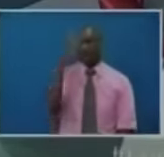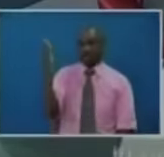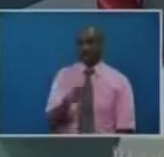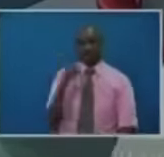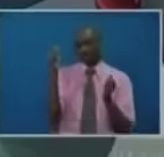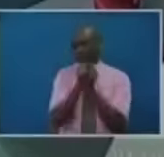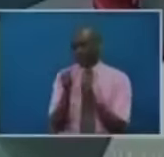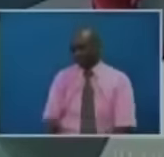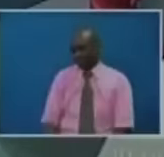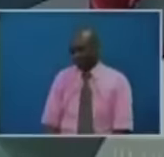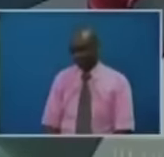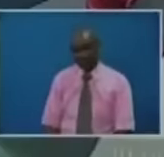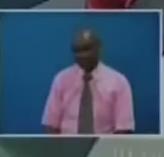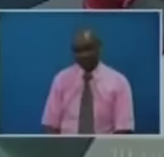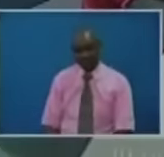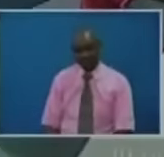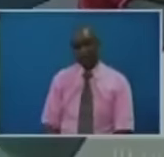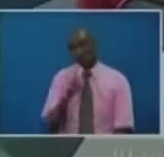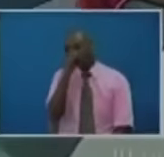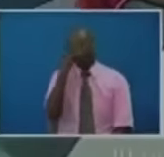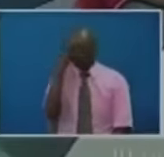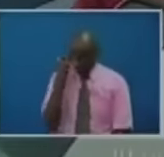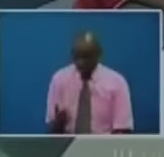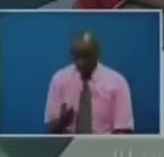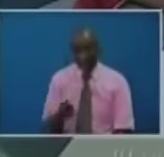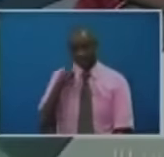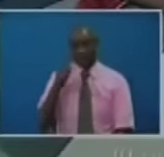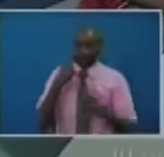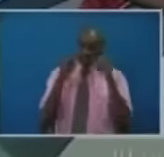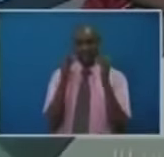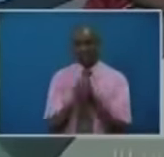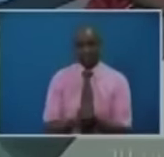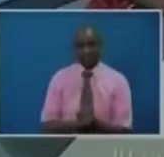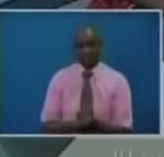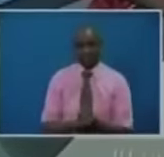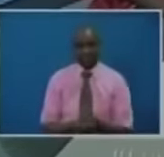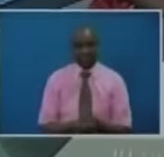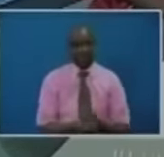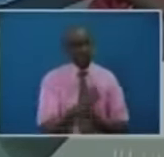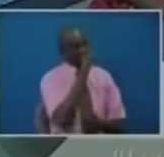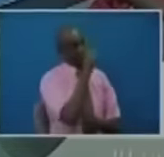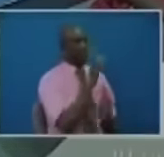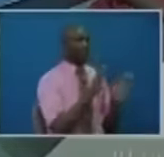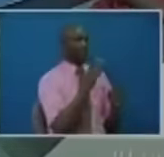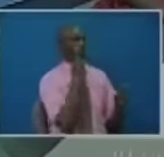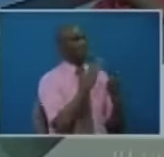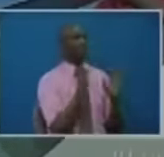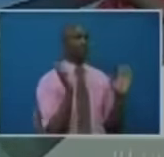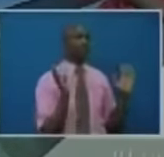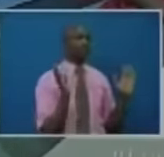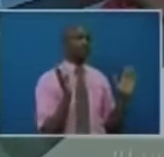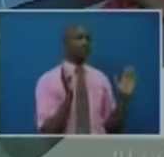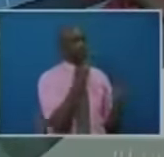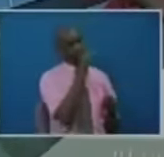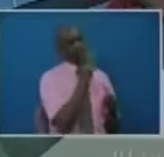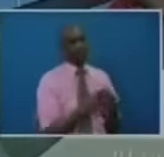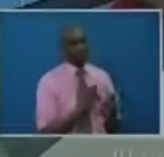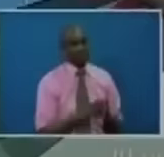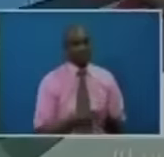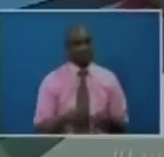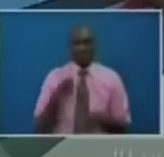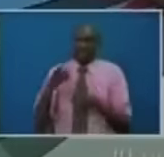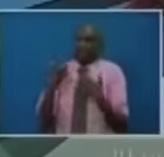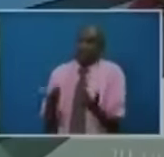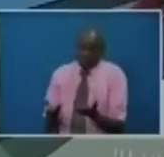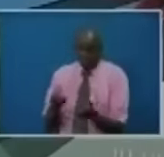10. And the 1 is just because of the effort. 1 ni ajina. Actually, 1 is just for your name, which you actually